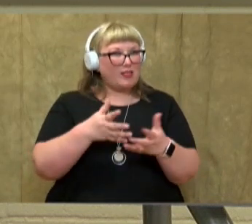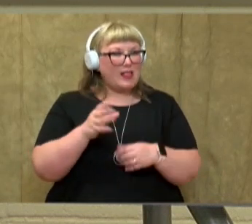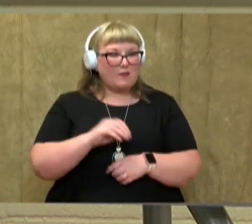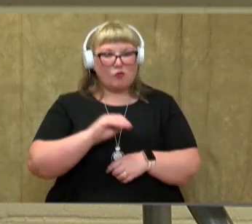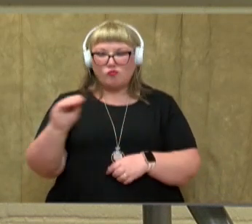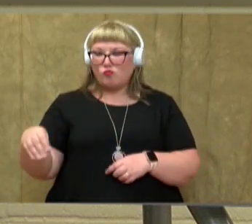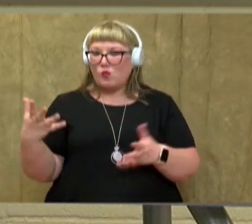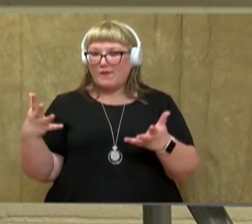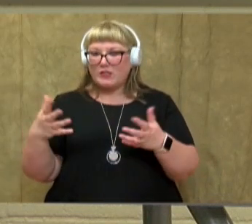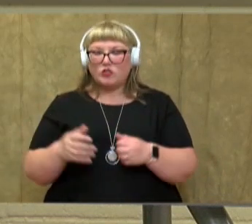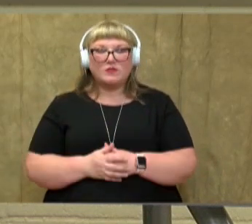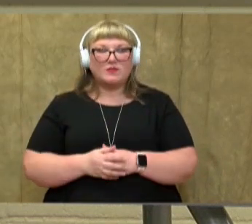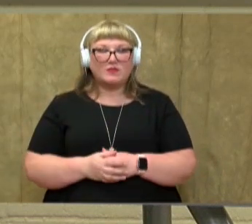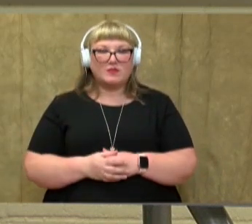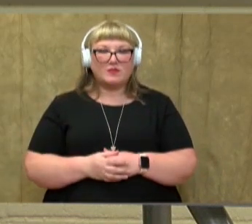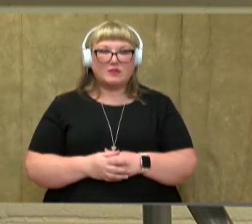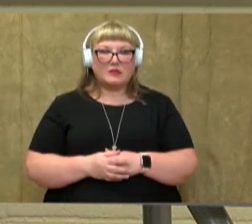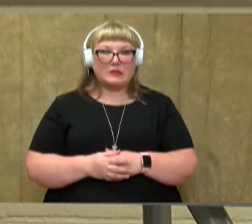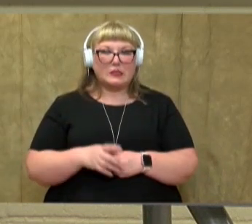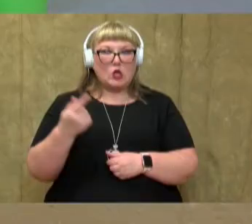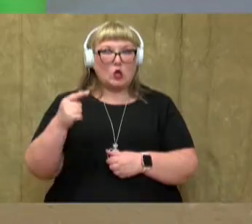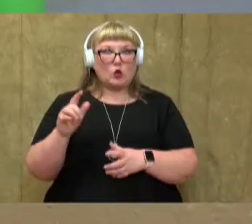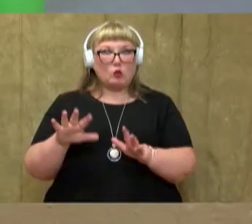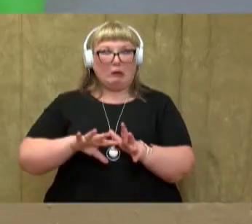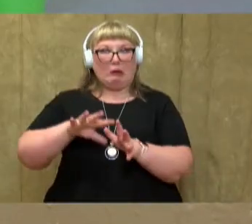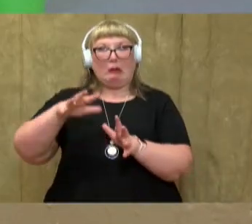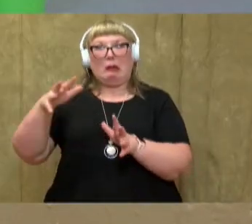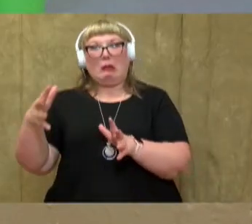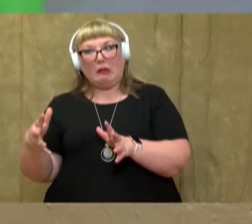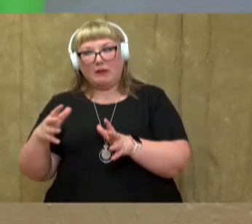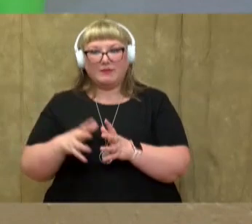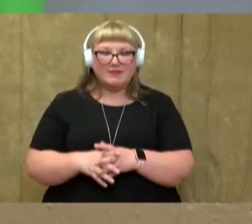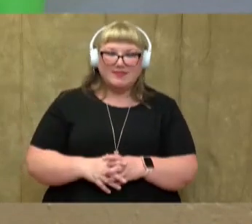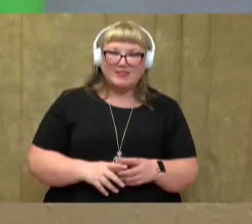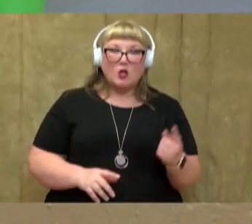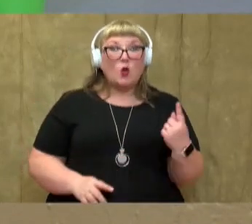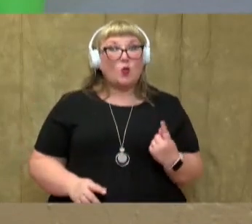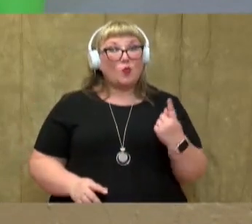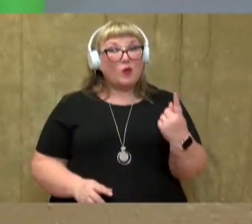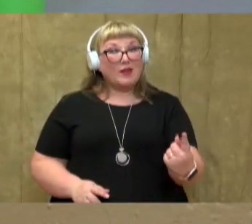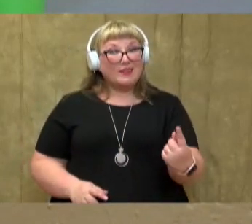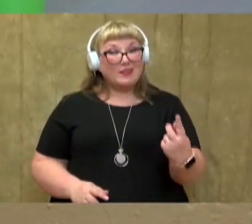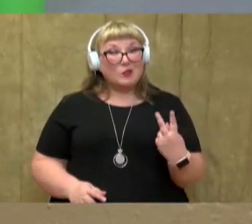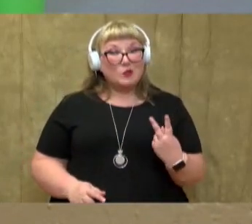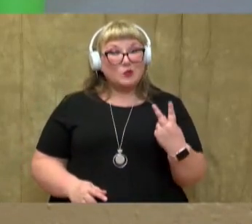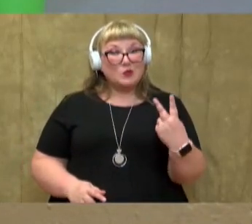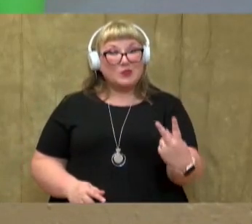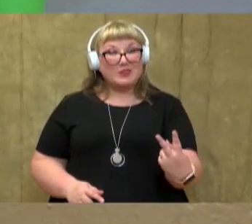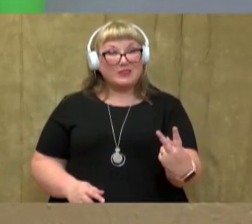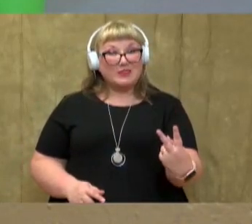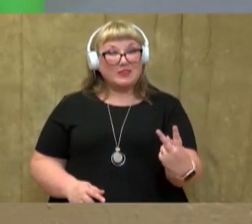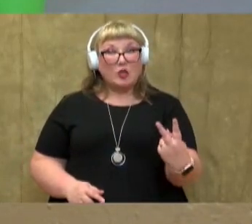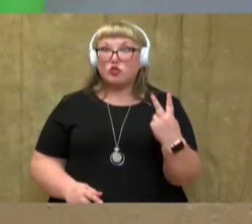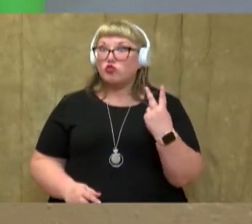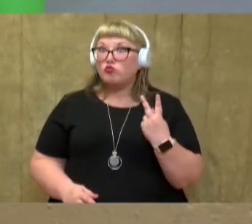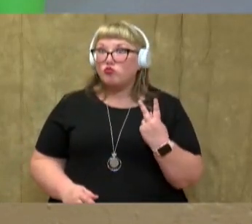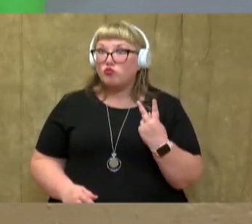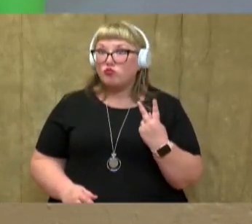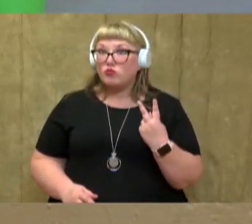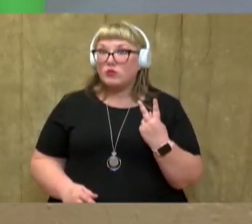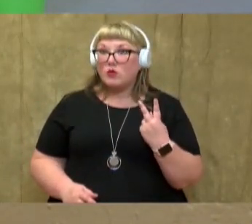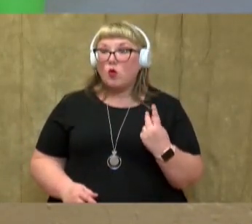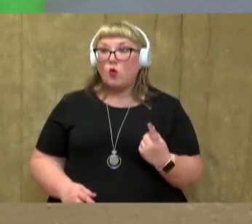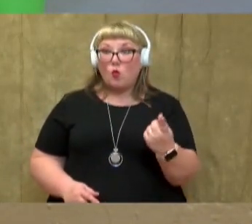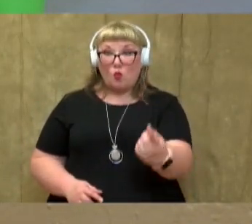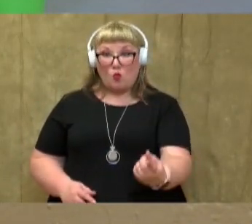our blue basket. Our green basket's kind of looking a little full. One, two. Let's count them as